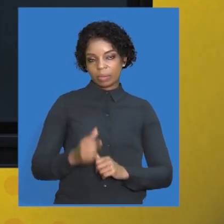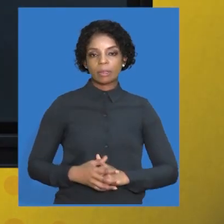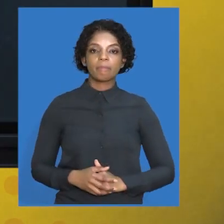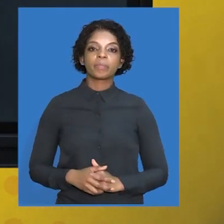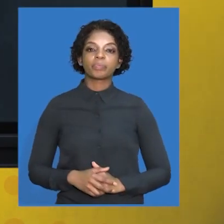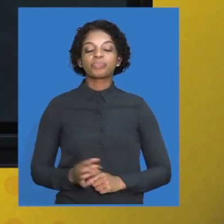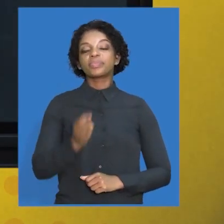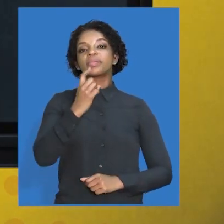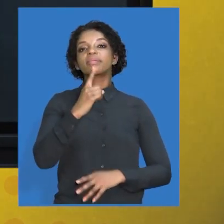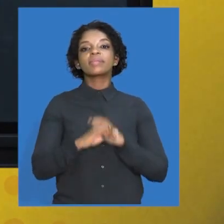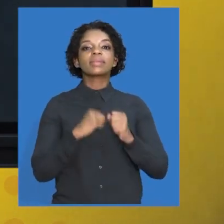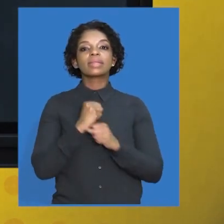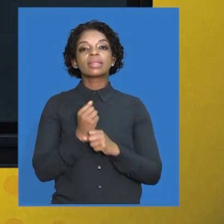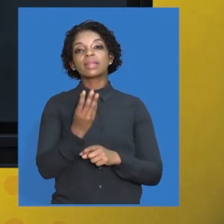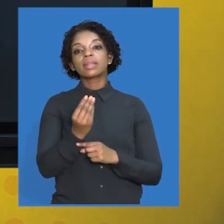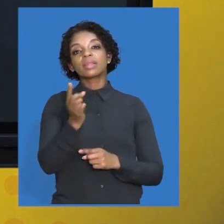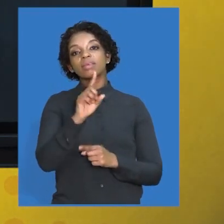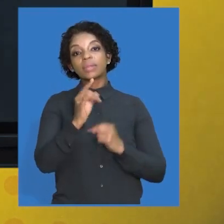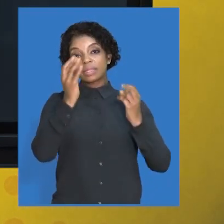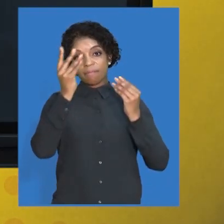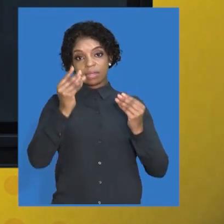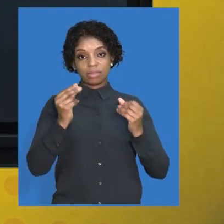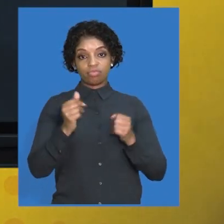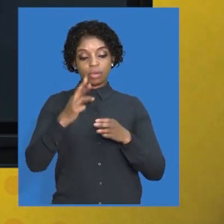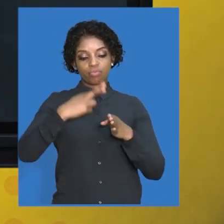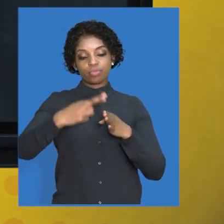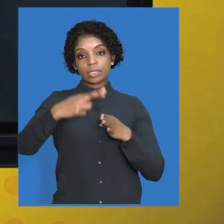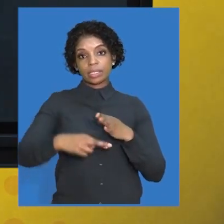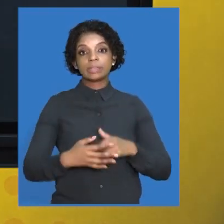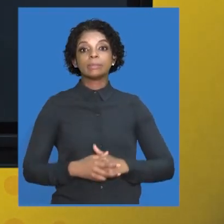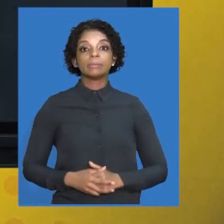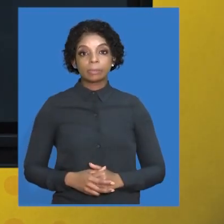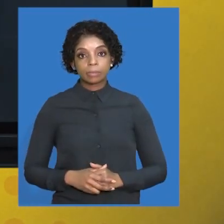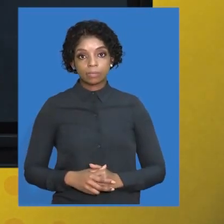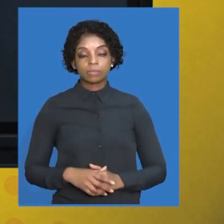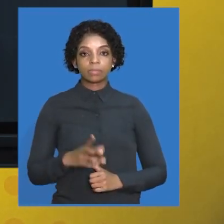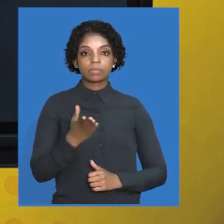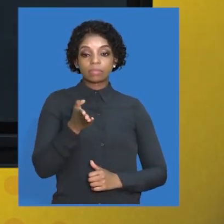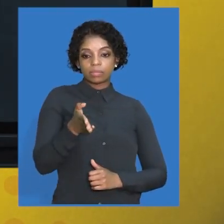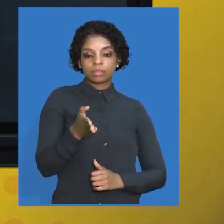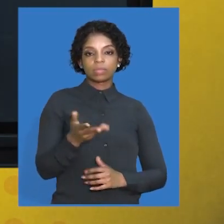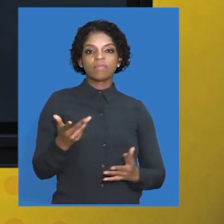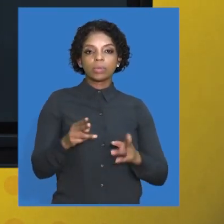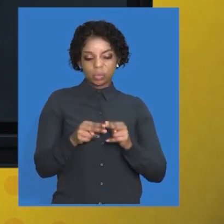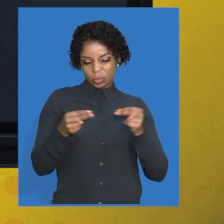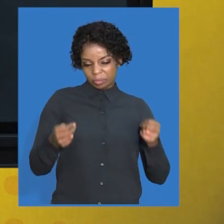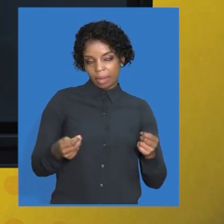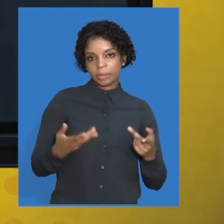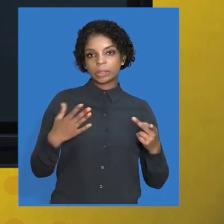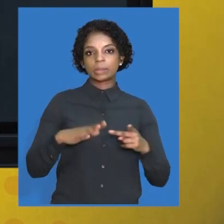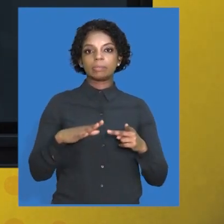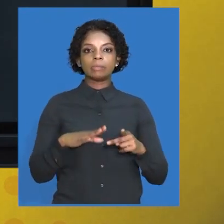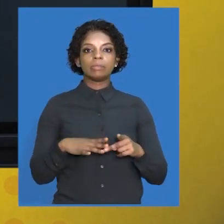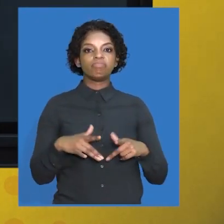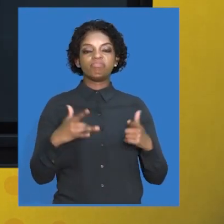audited financial results. They have to publish it in various media forms, newspaper. They also